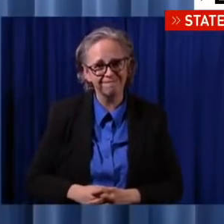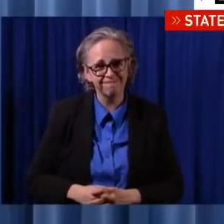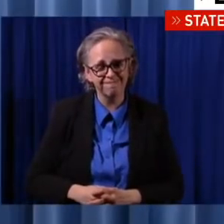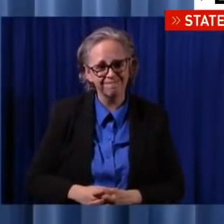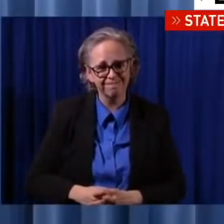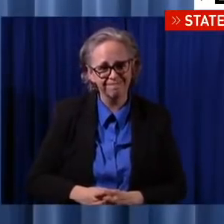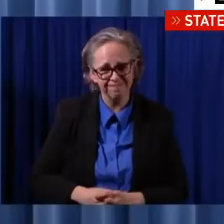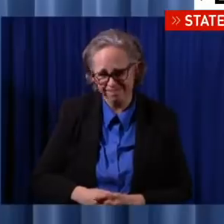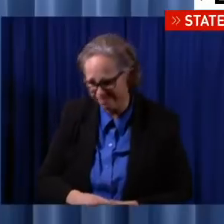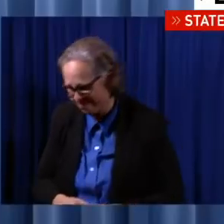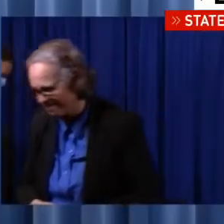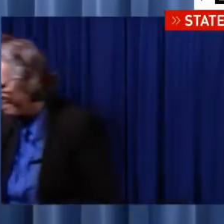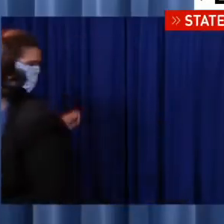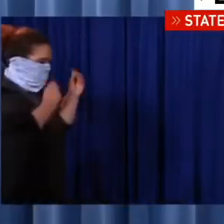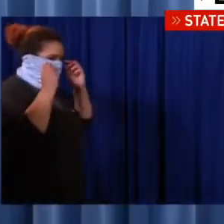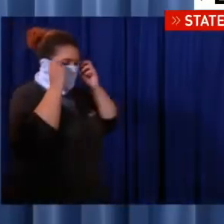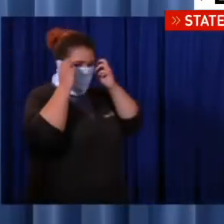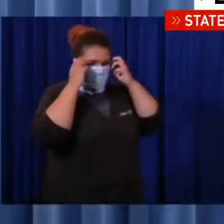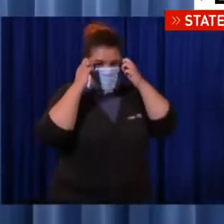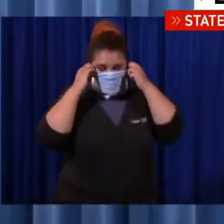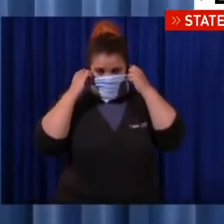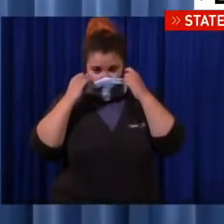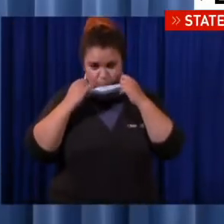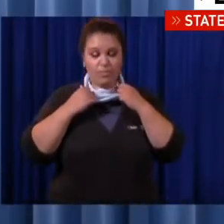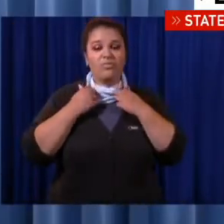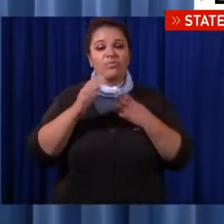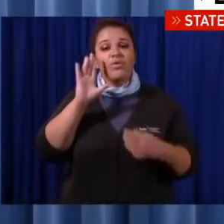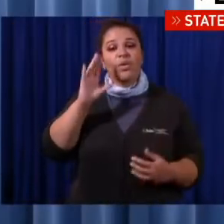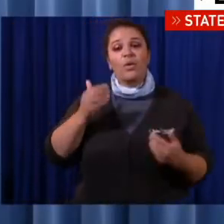Hello, Ben Schwartz with WCPO in Cincinnati.